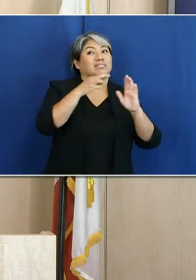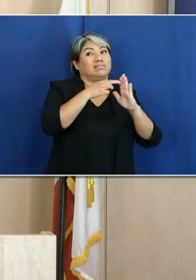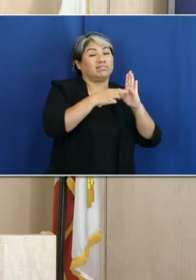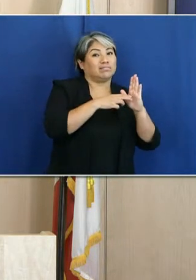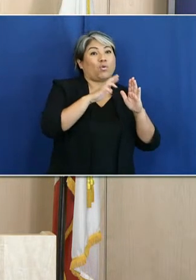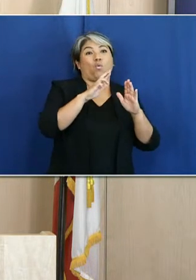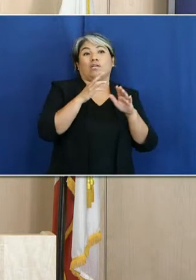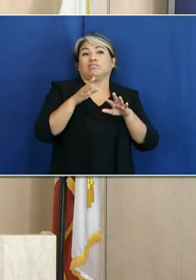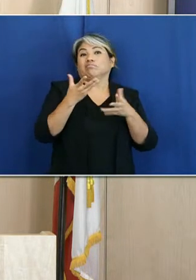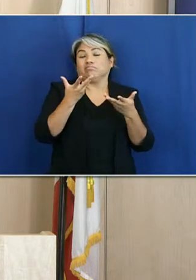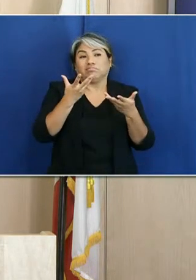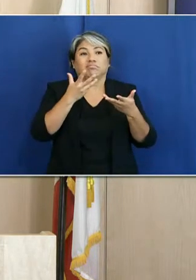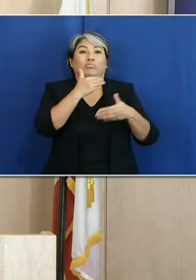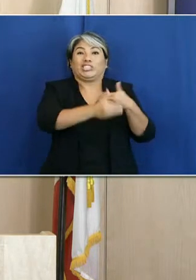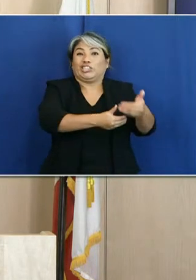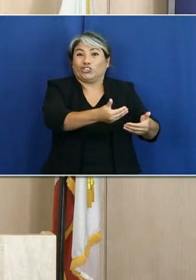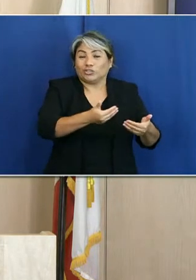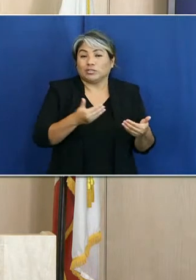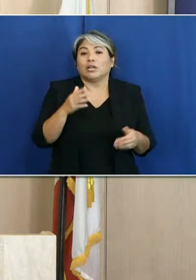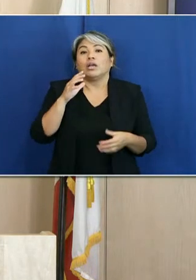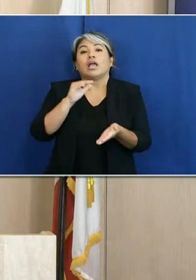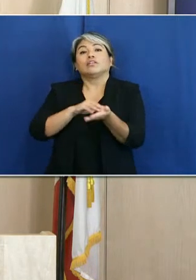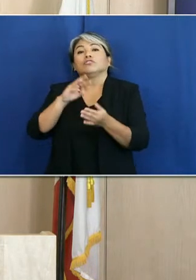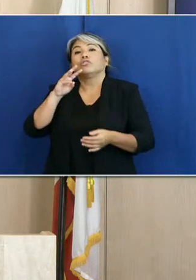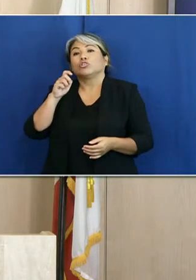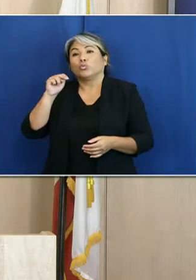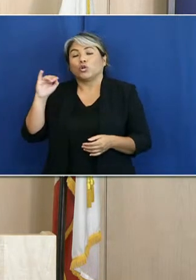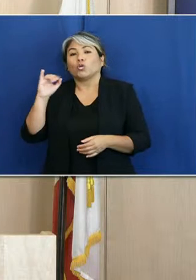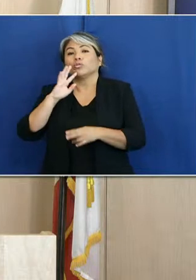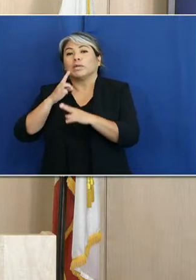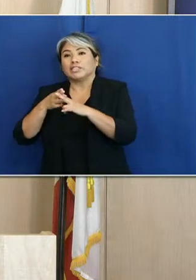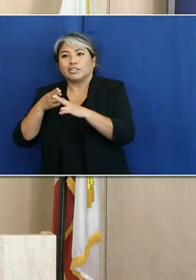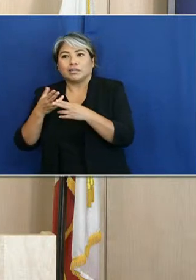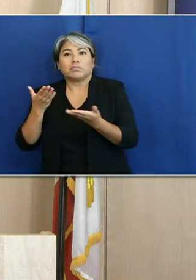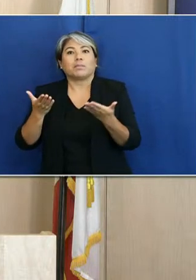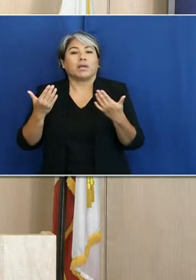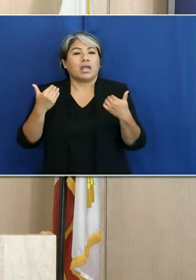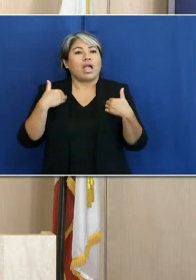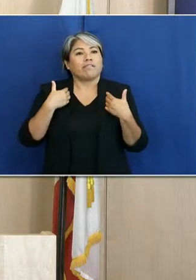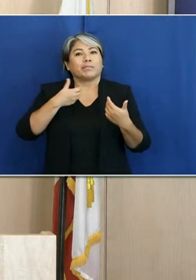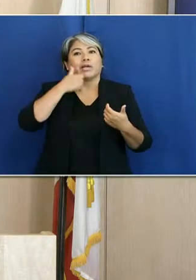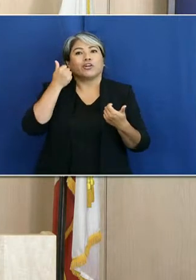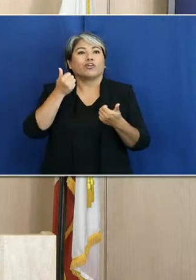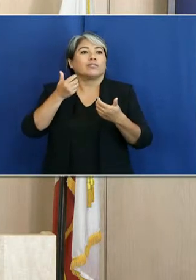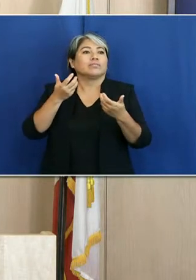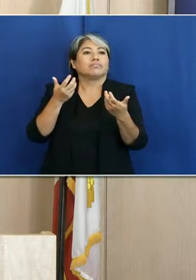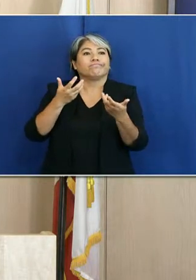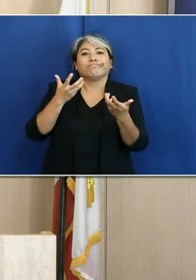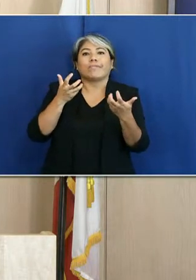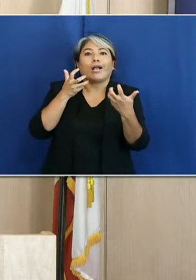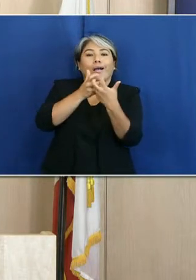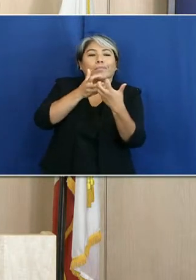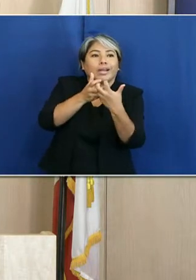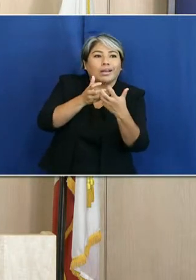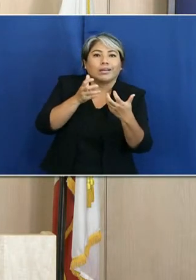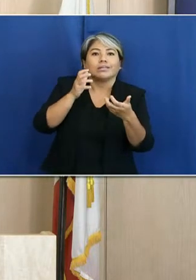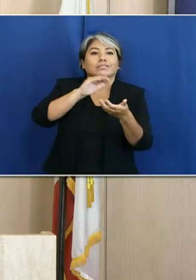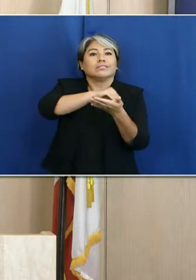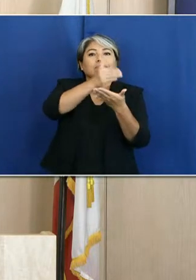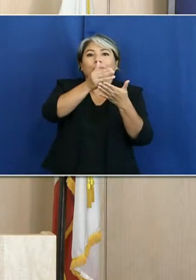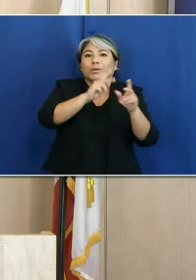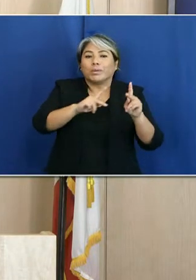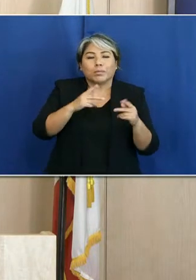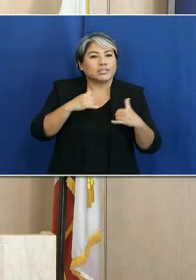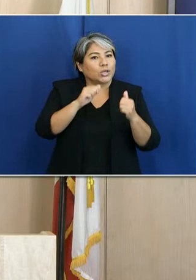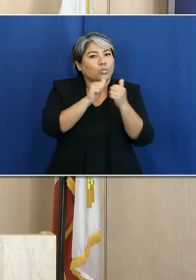Dr. Wooten made reference to this, where maybe they can greater accommodate a number of people still with the proper